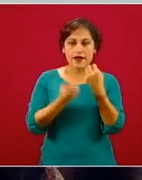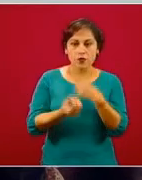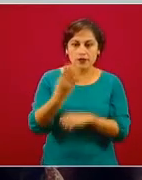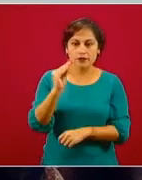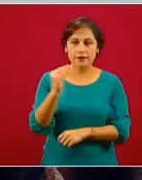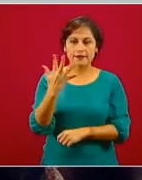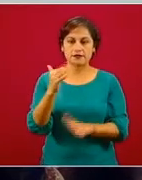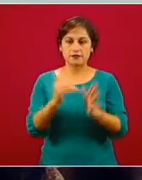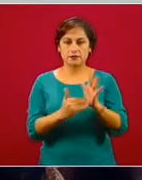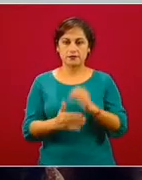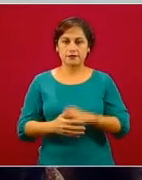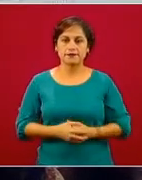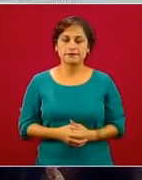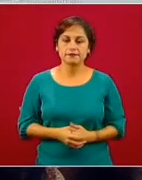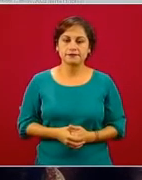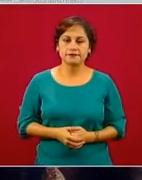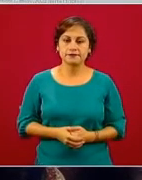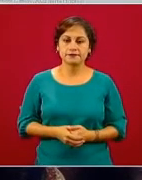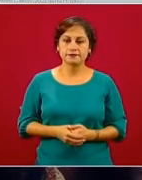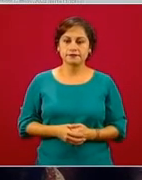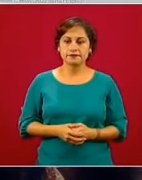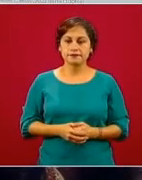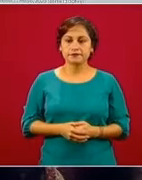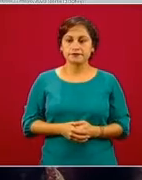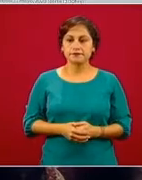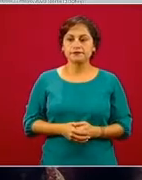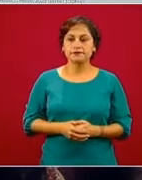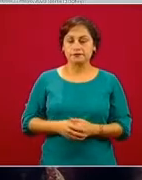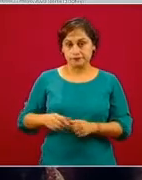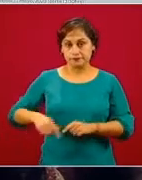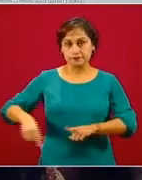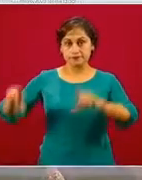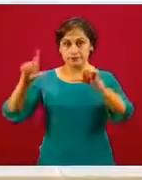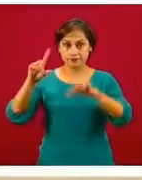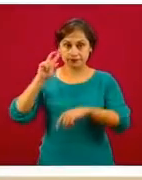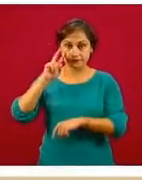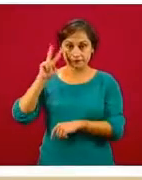So it was ruled out that they had COVID.